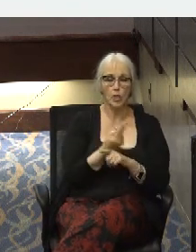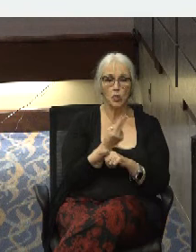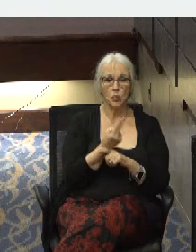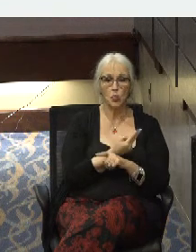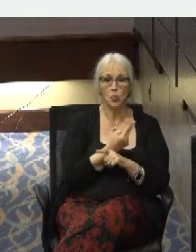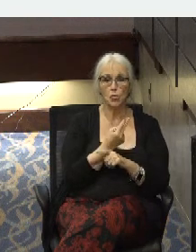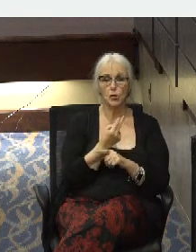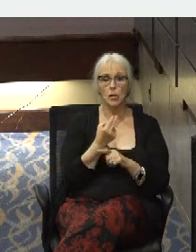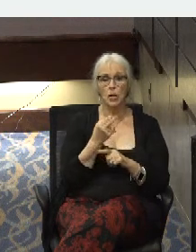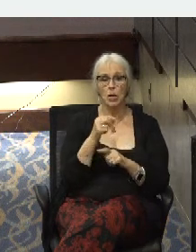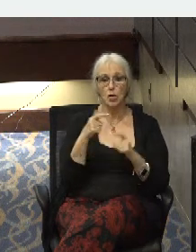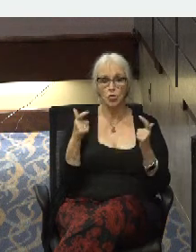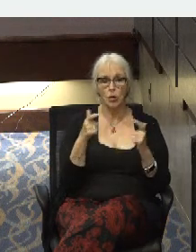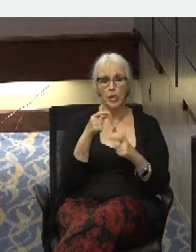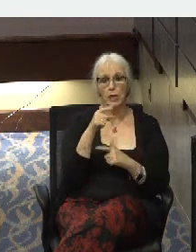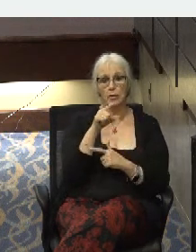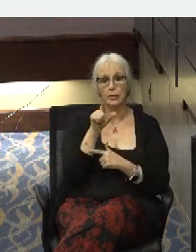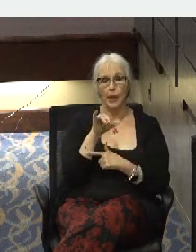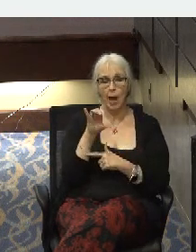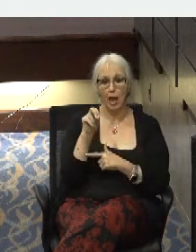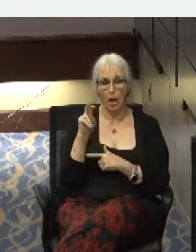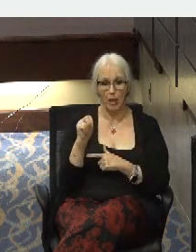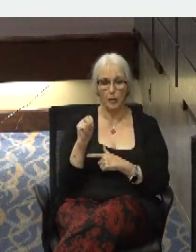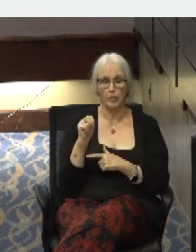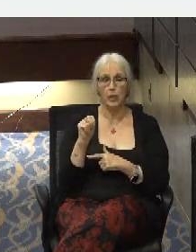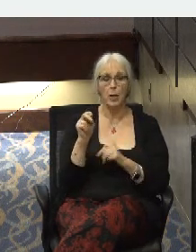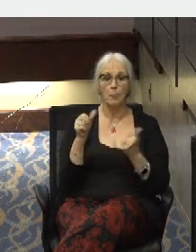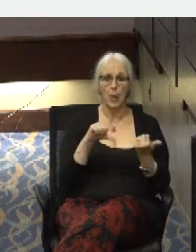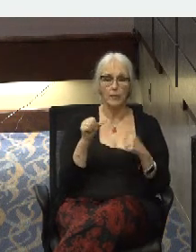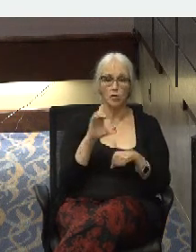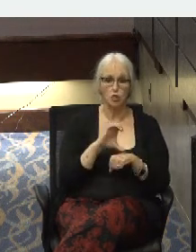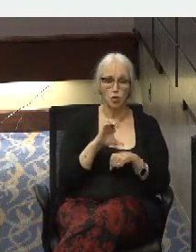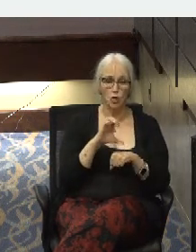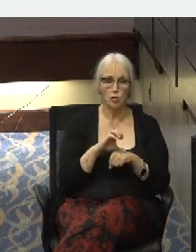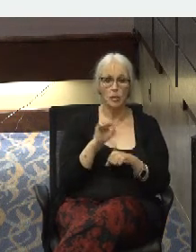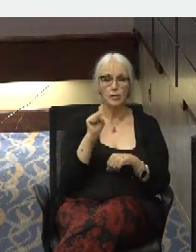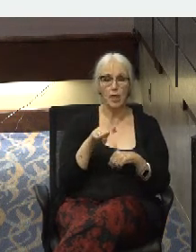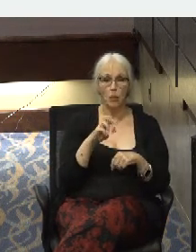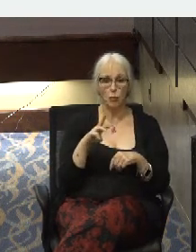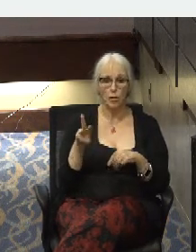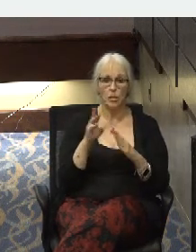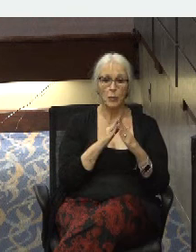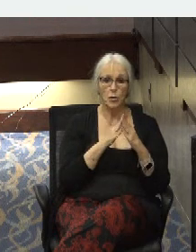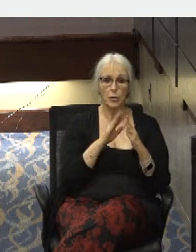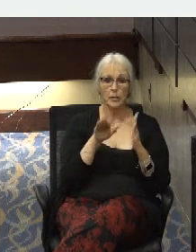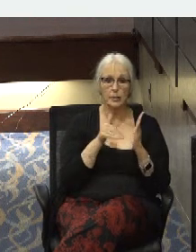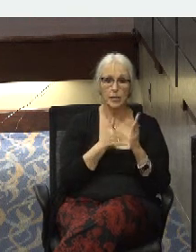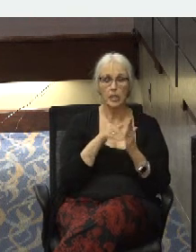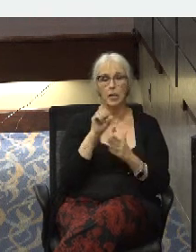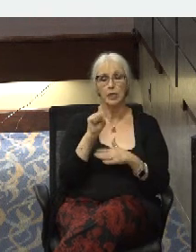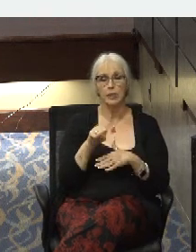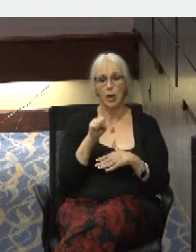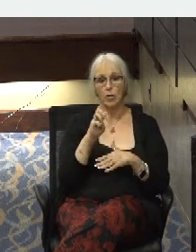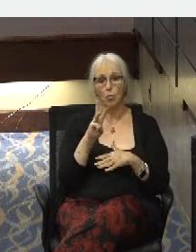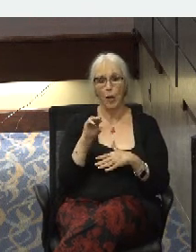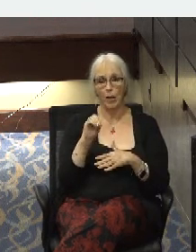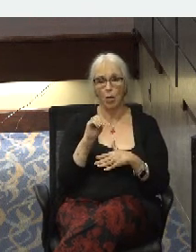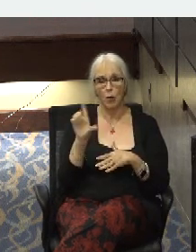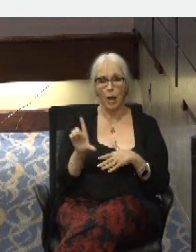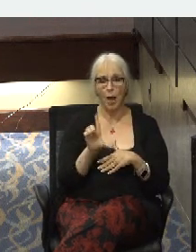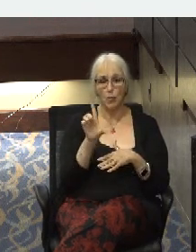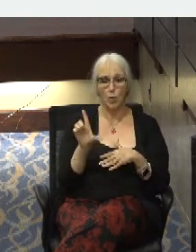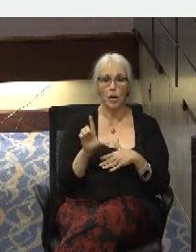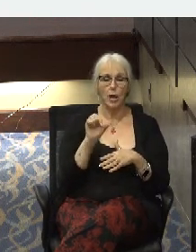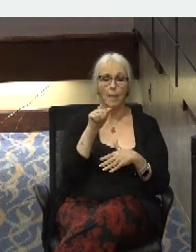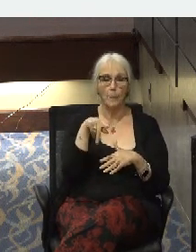Great Zion Missionary Baptist Church, South 18th Street Community Center, South Waco Library, Costa Esmeralda Apartment